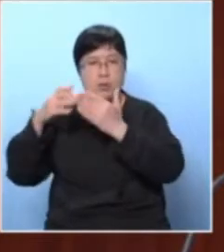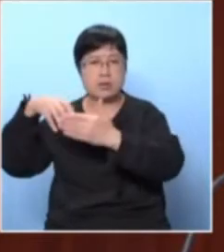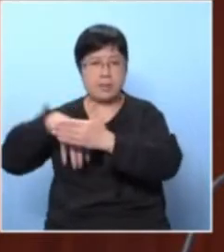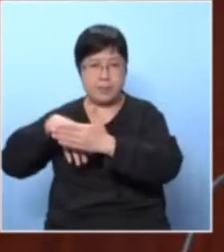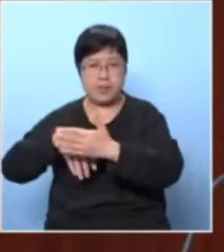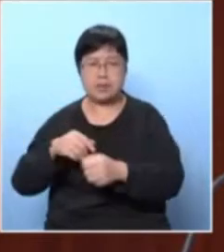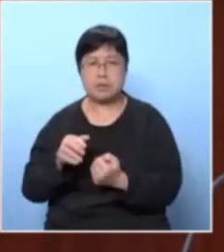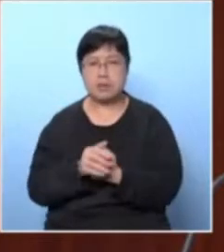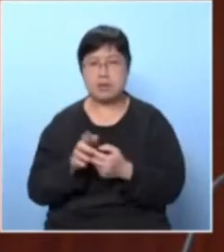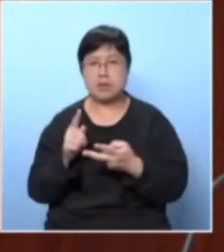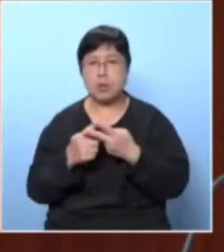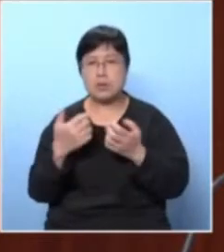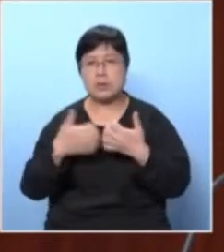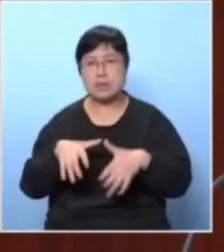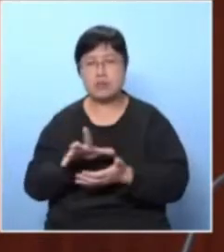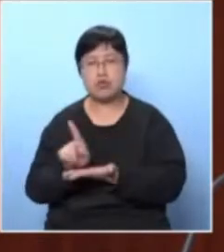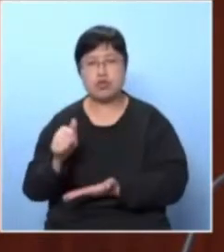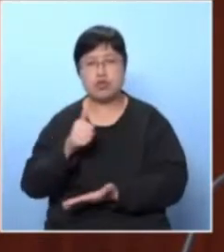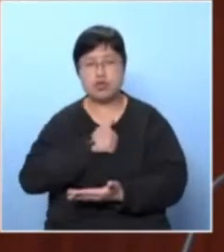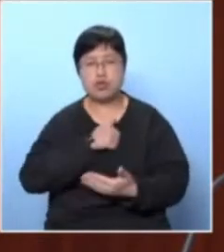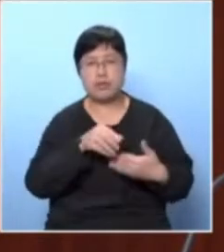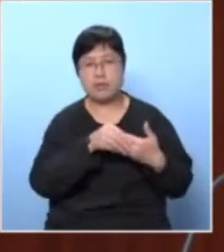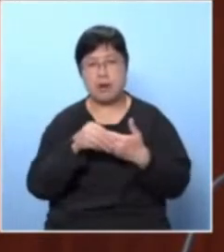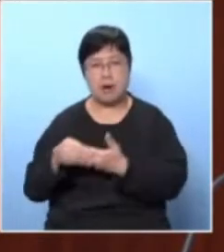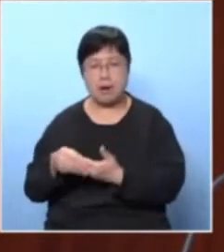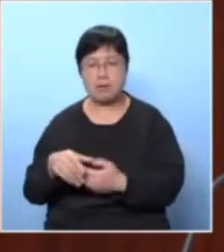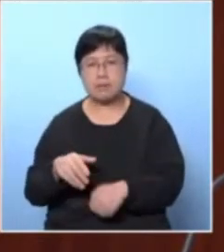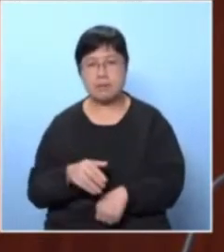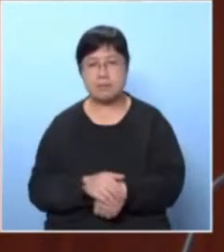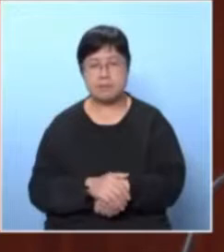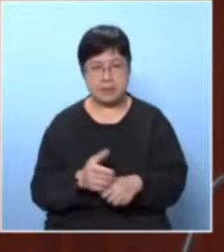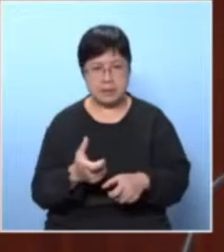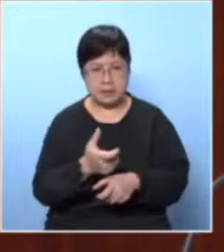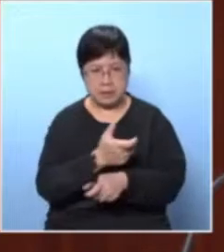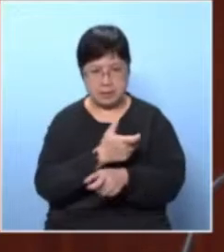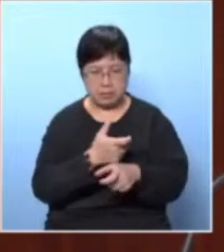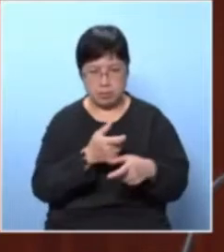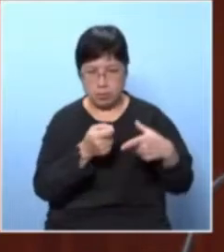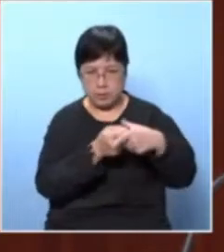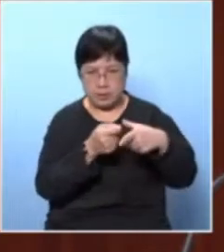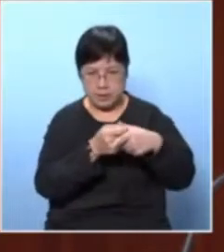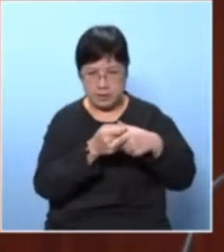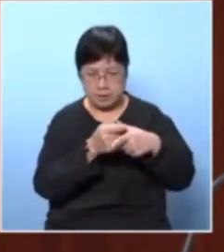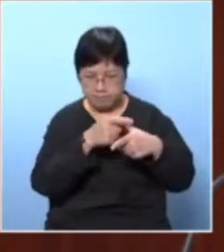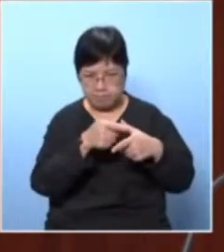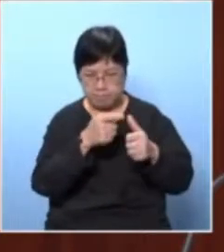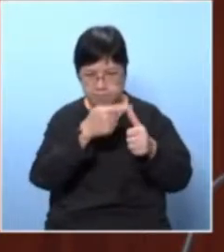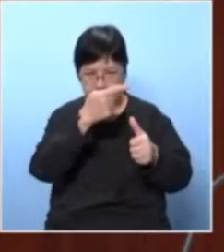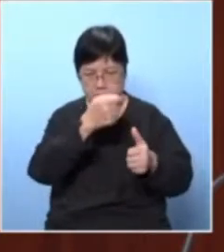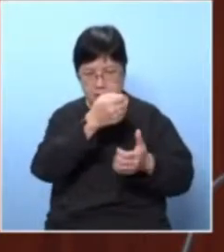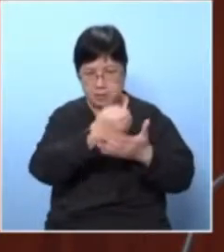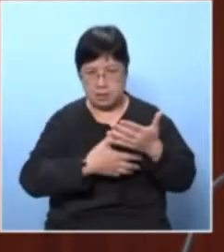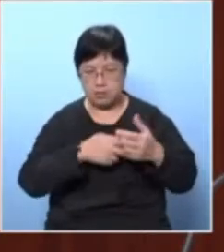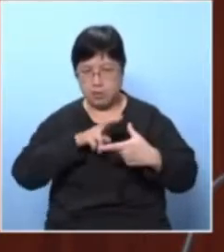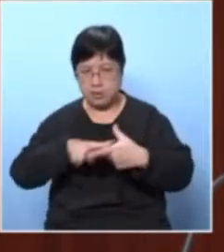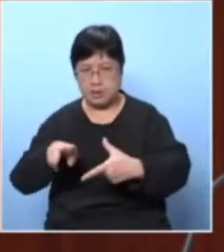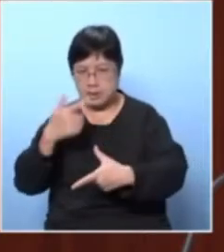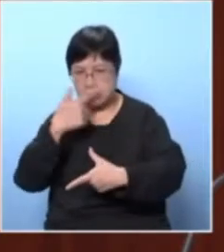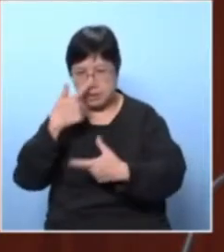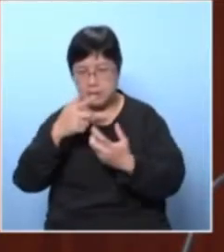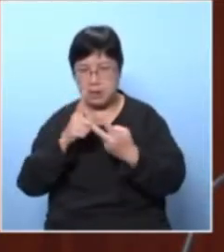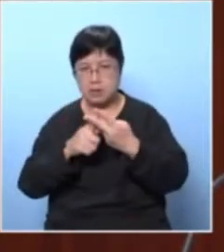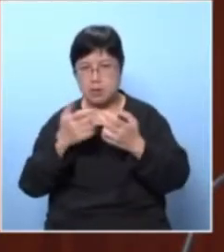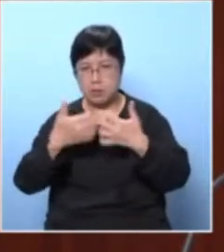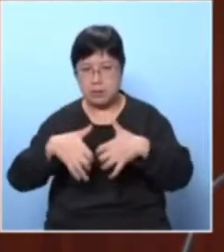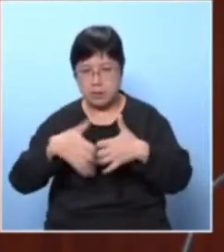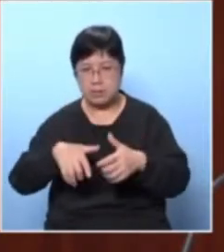Industry Bureau and led by the Commissioner for Industry, the office will adopt an industry-oriented approach to promote new industrialization